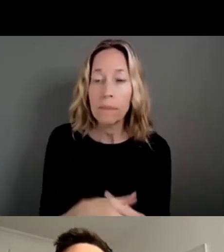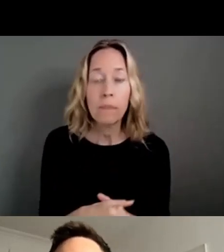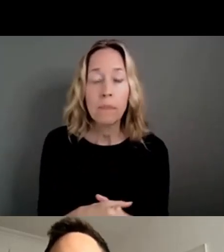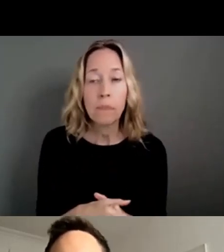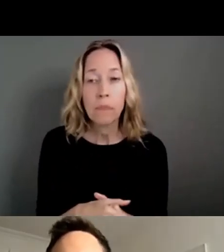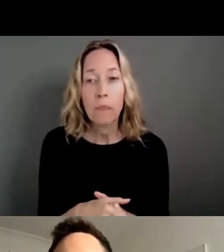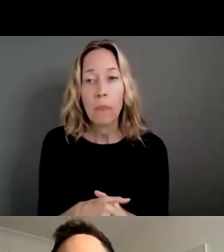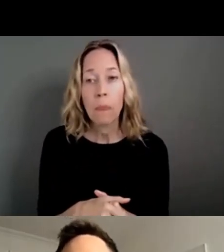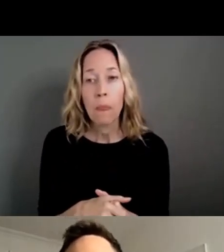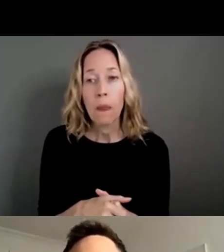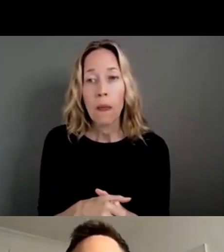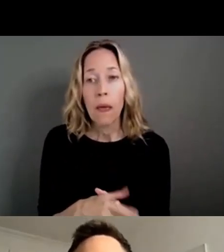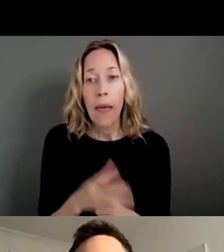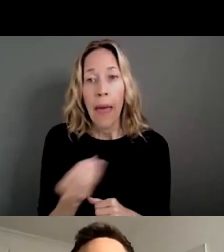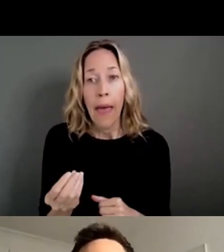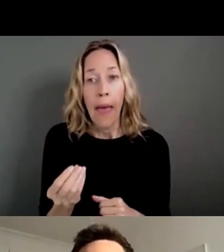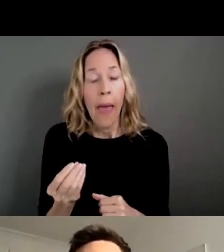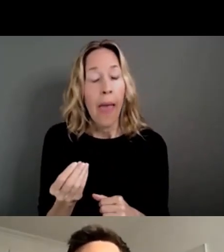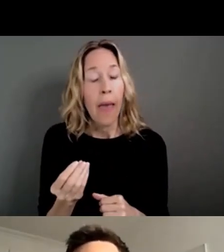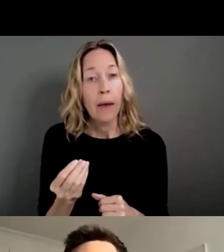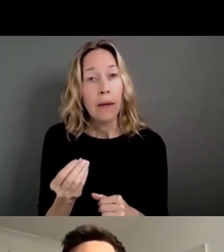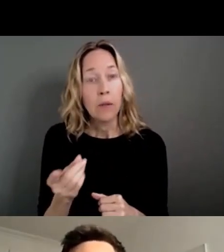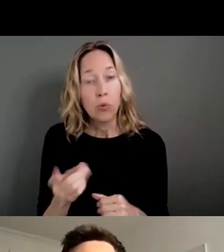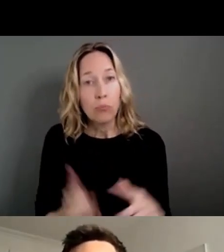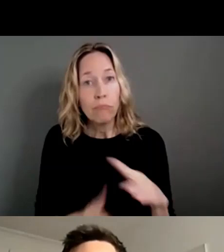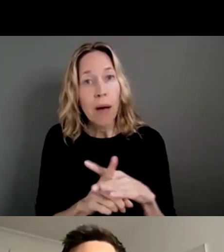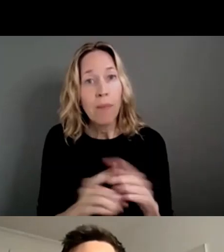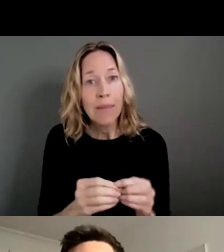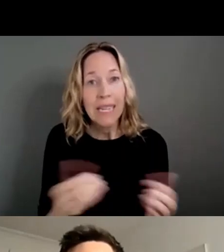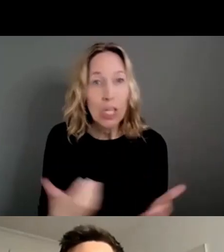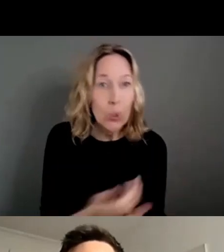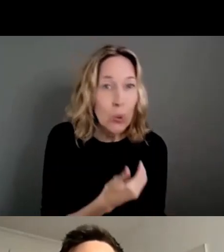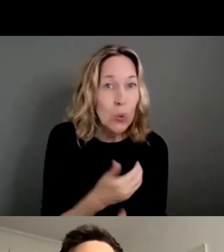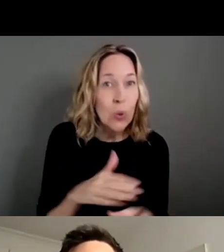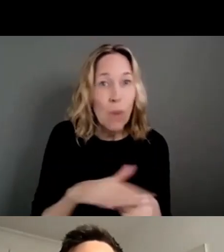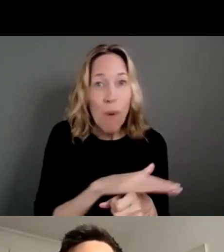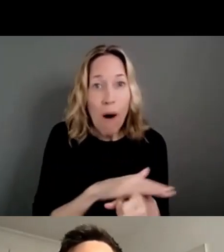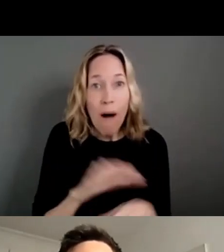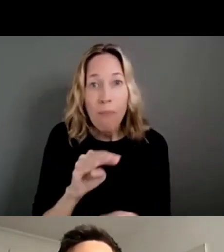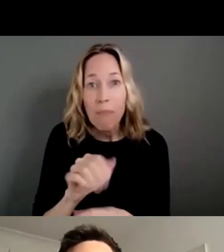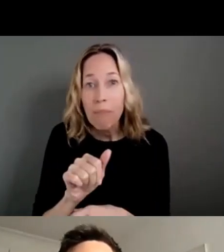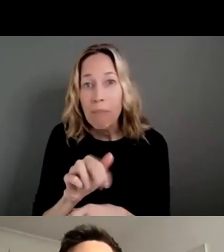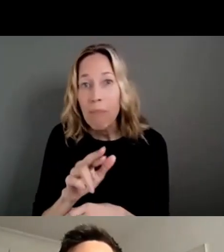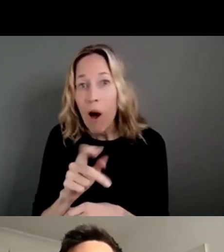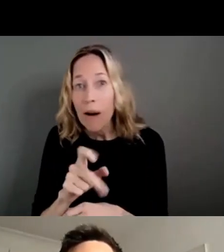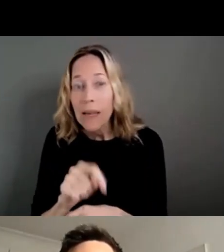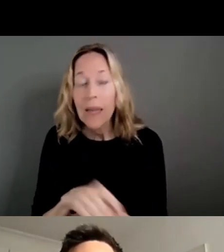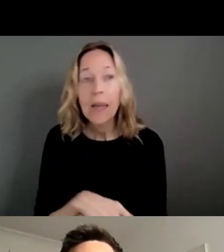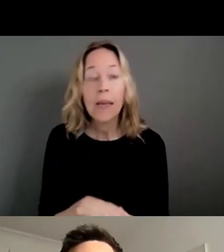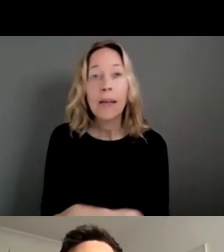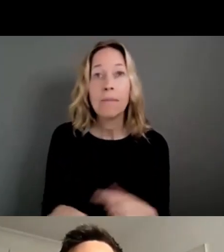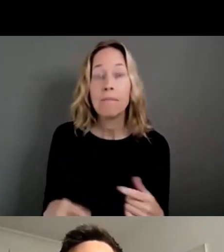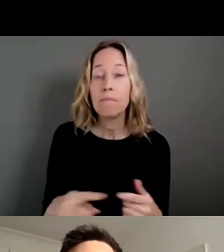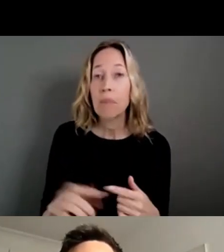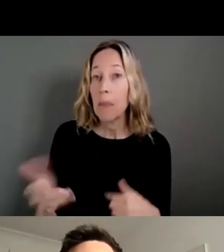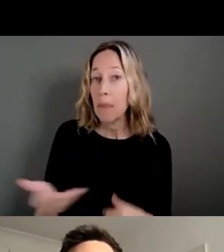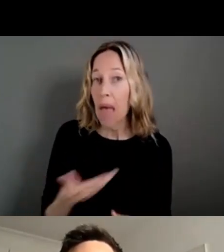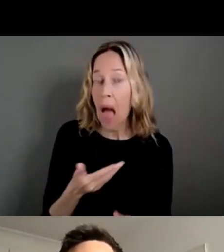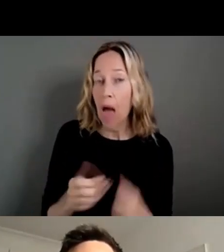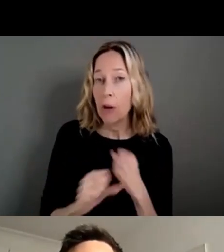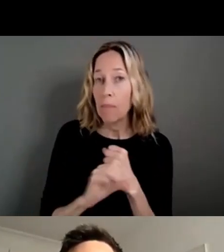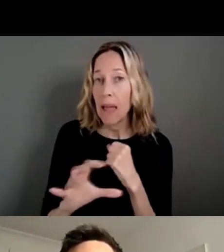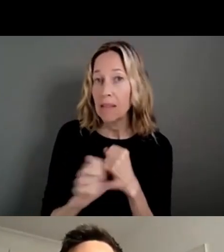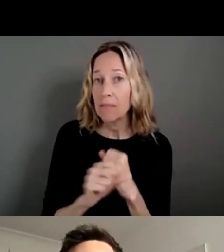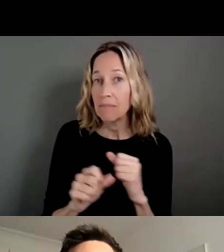markets, doing publicity, either yourself or with the support of a publicity firm,